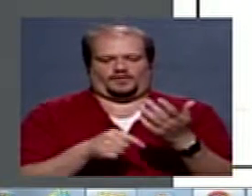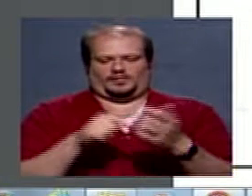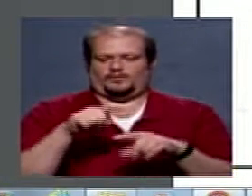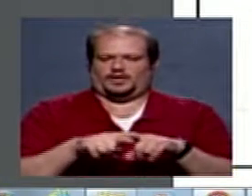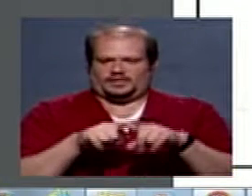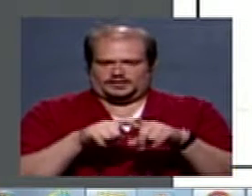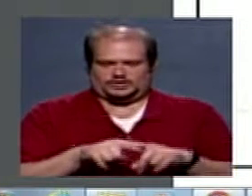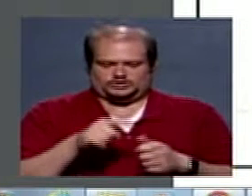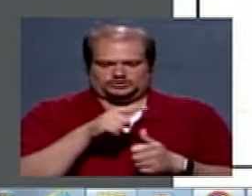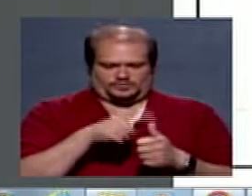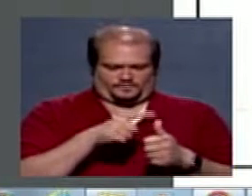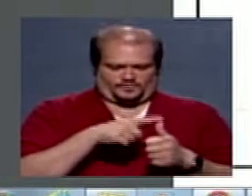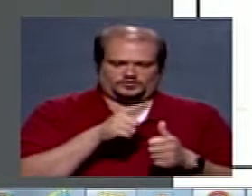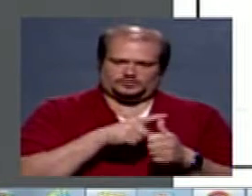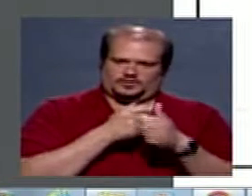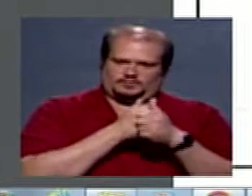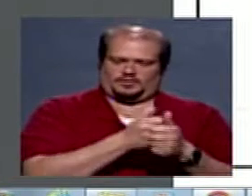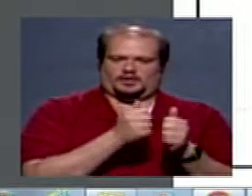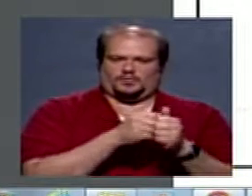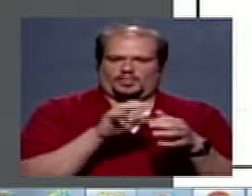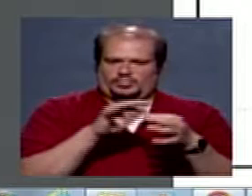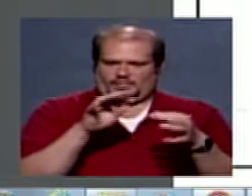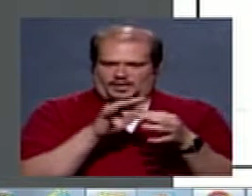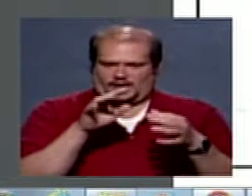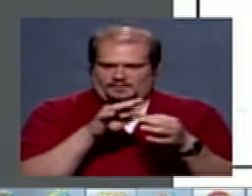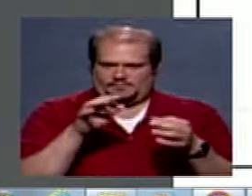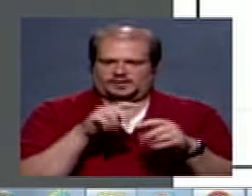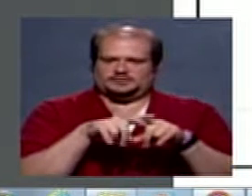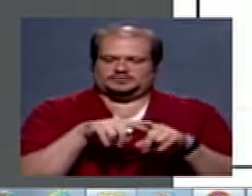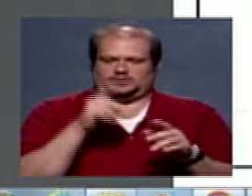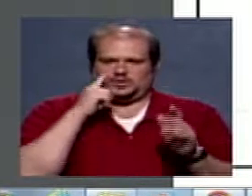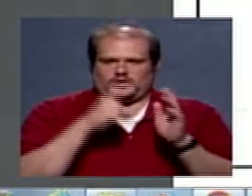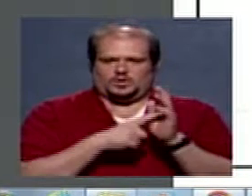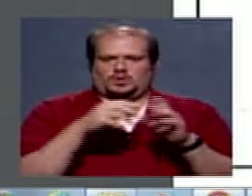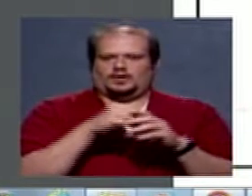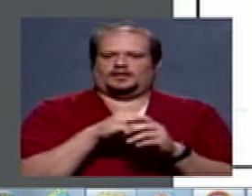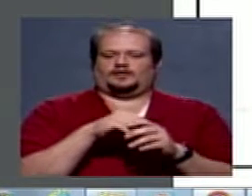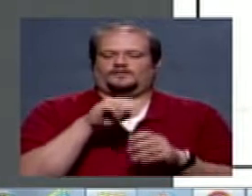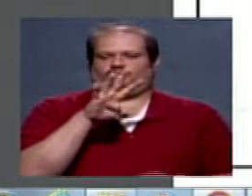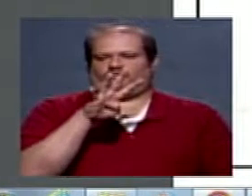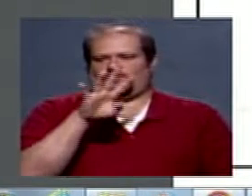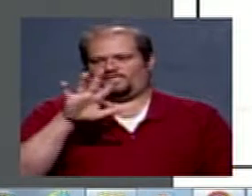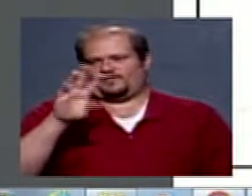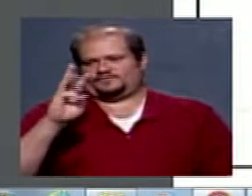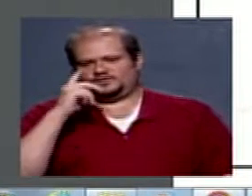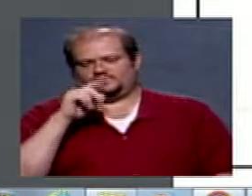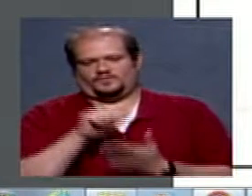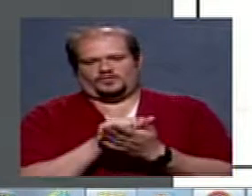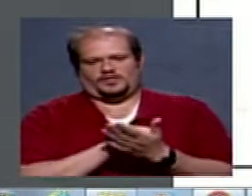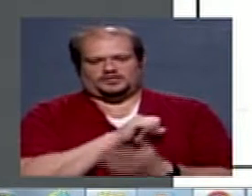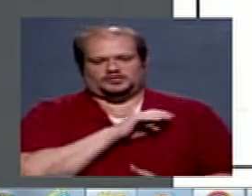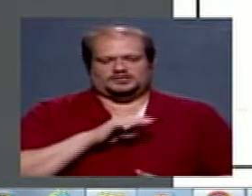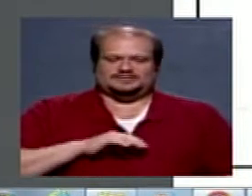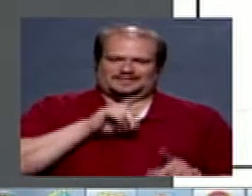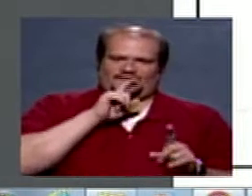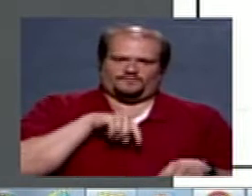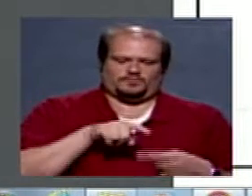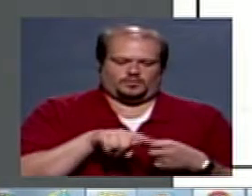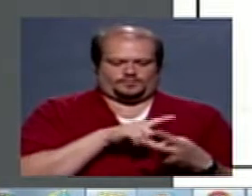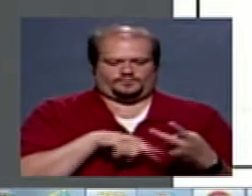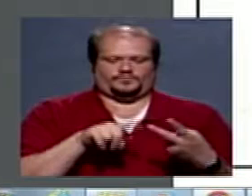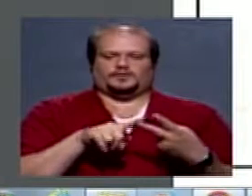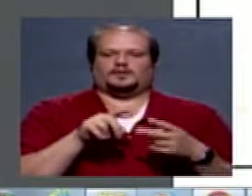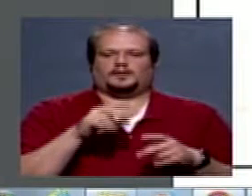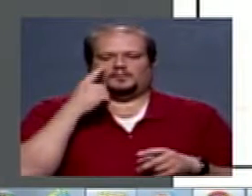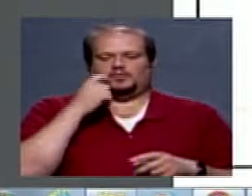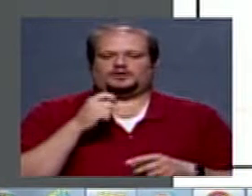conditions. First being compliance with the comments and conditions noted in section 4, 5, and 6 of the agenda staff report. And then,